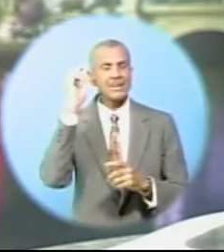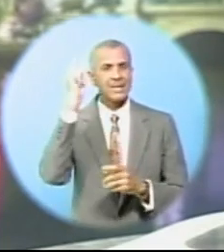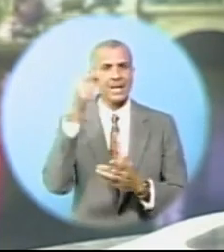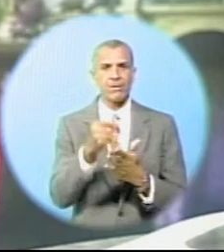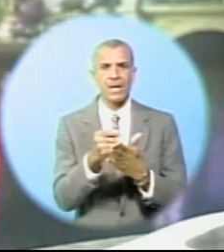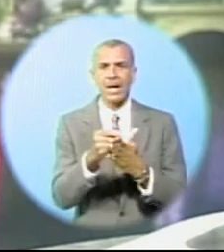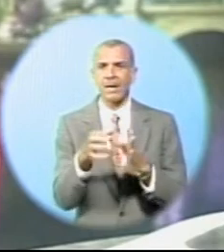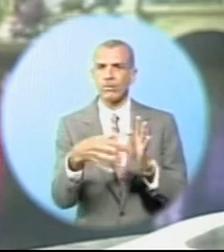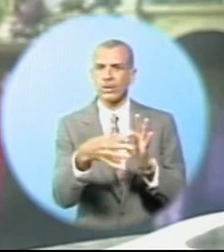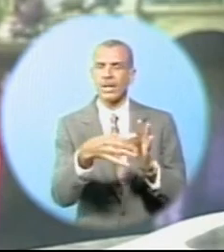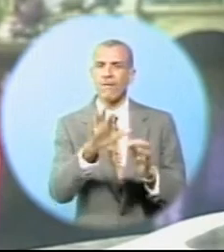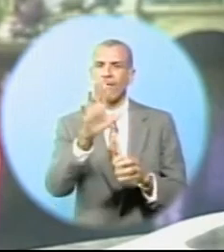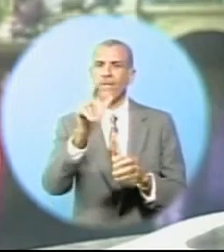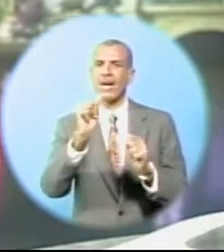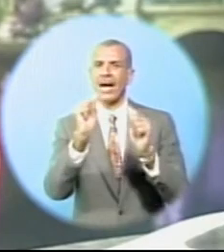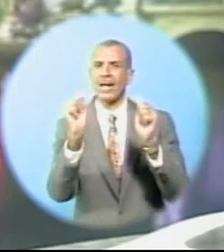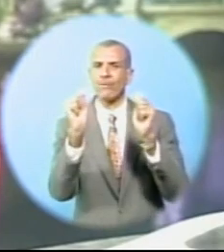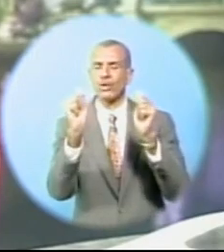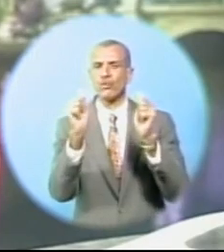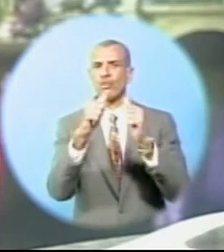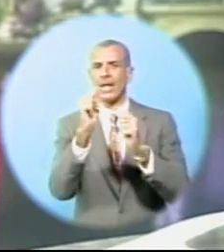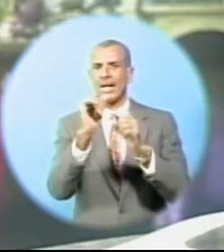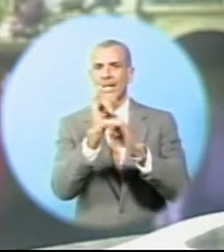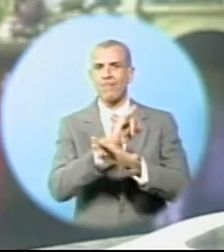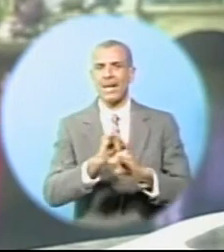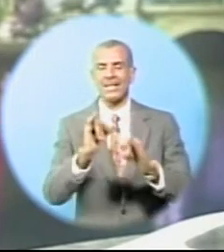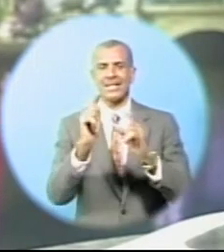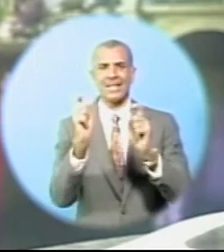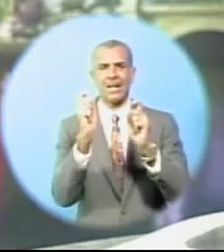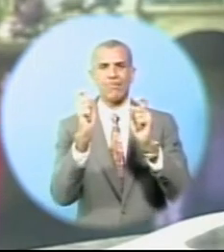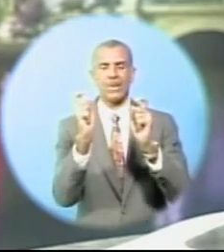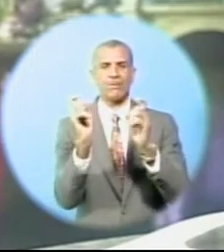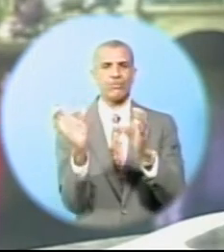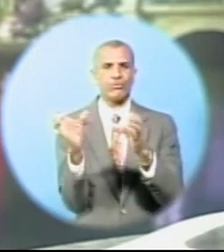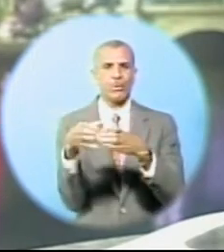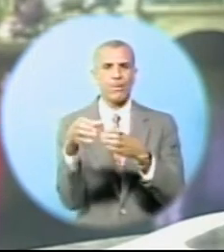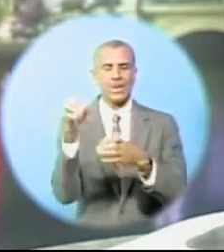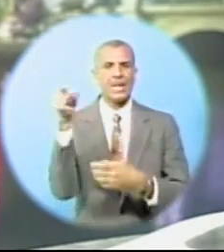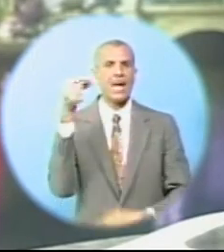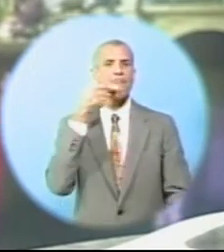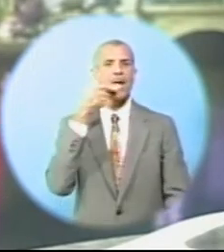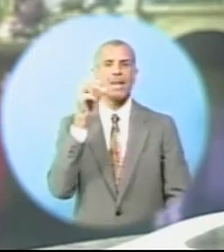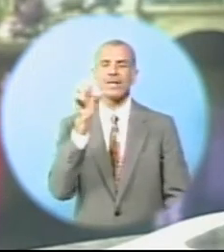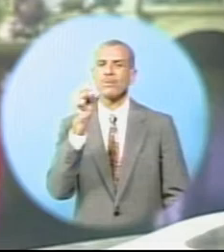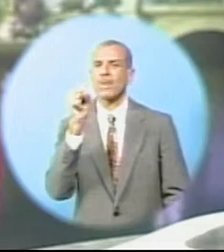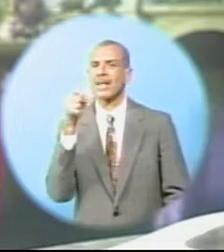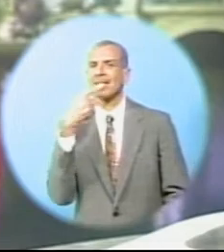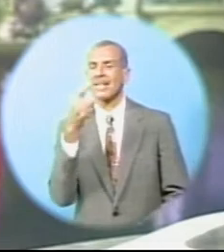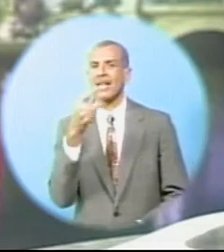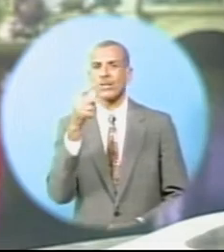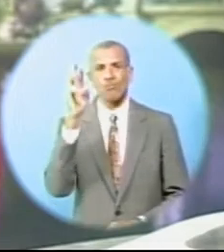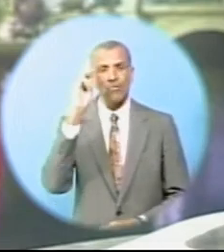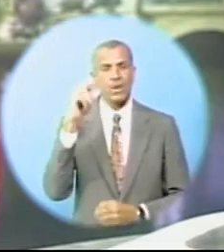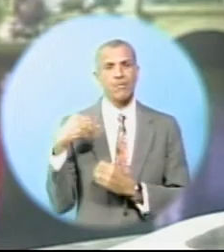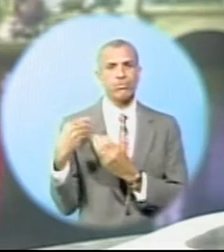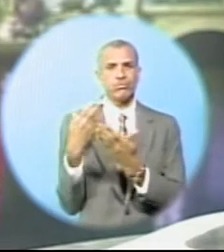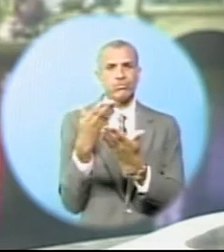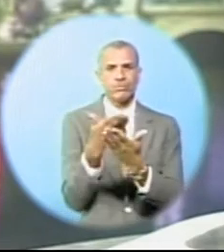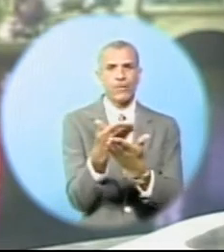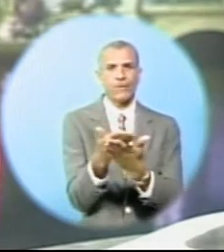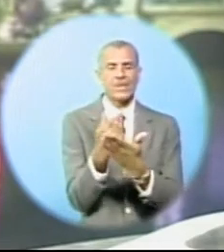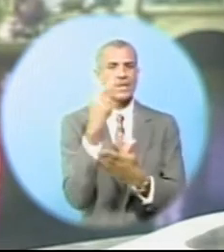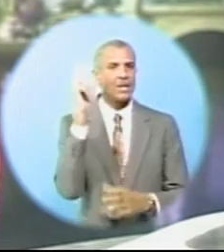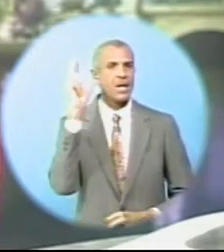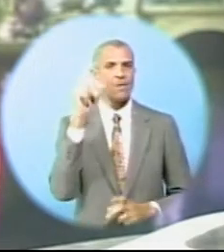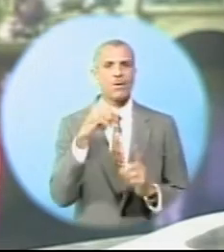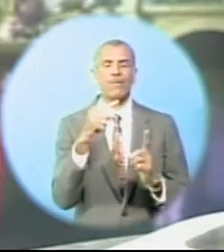attached to the 50th Anniversary of Independence Celebration Secretariat, Gabrielle Springer, says Mr. Rowett made the offer after hearing